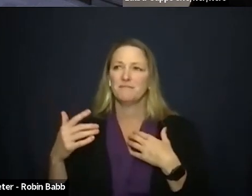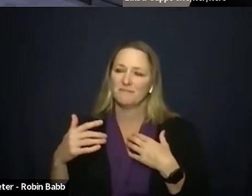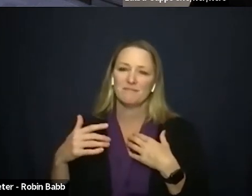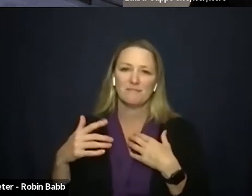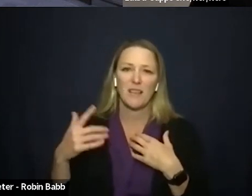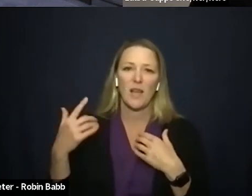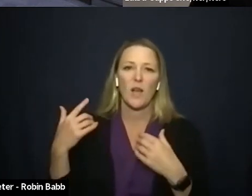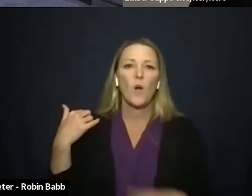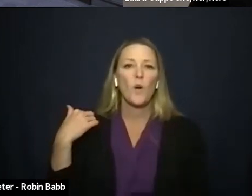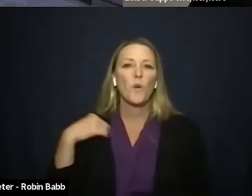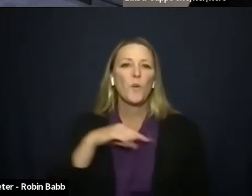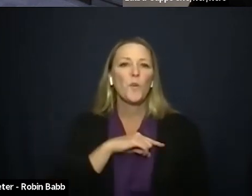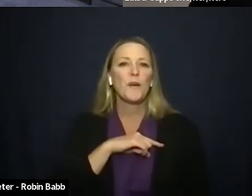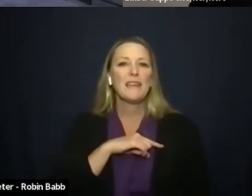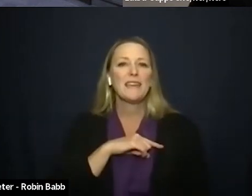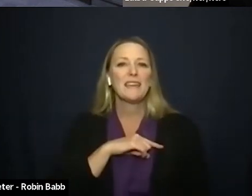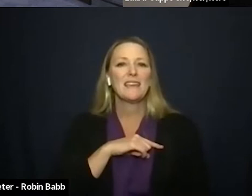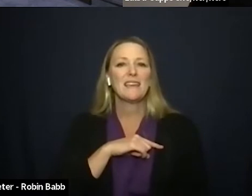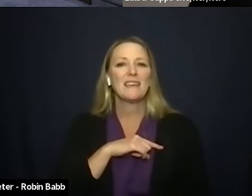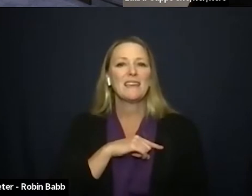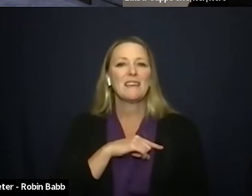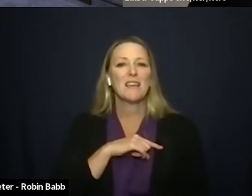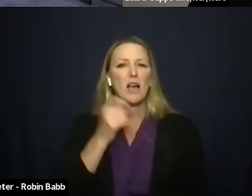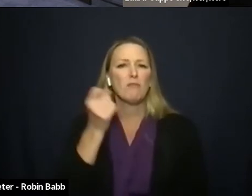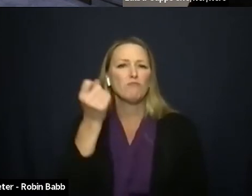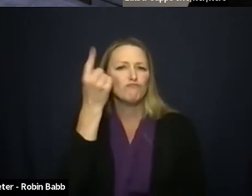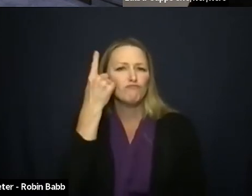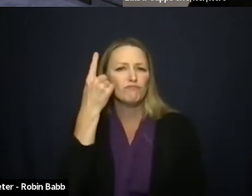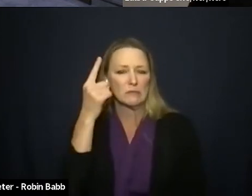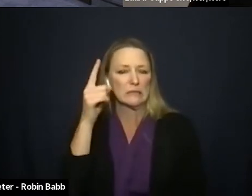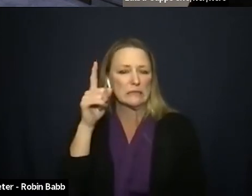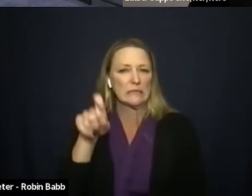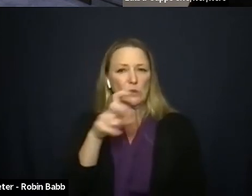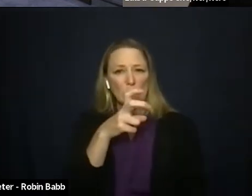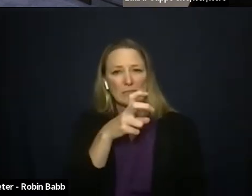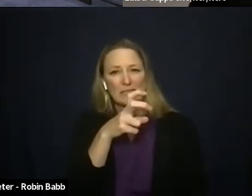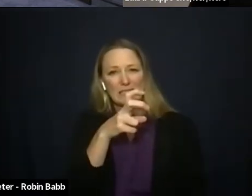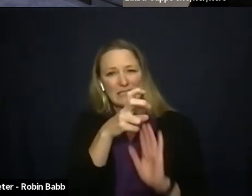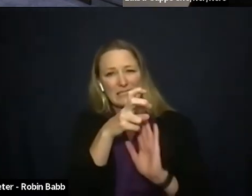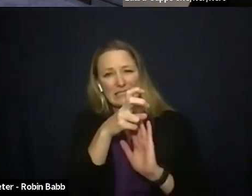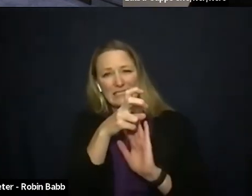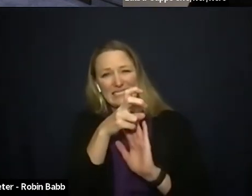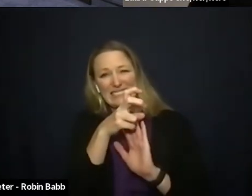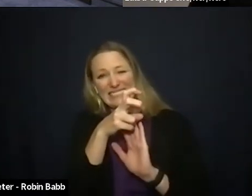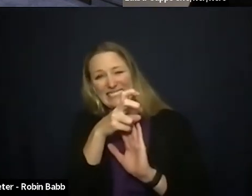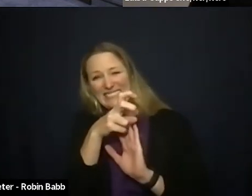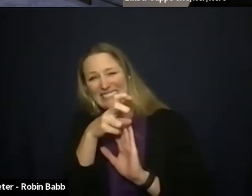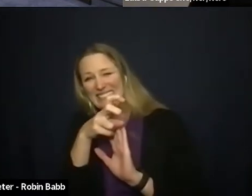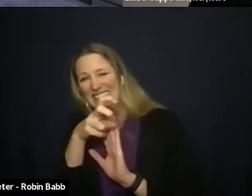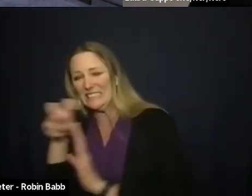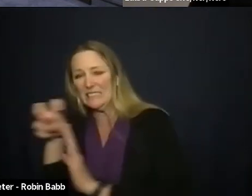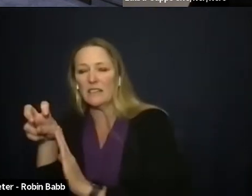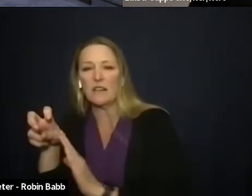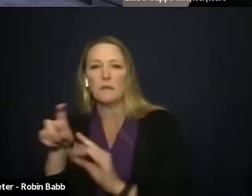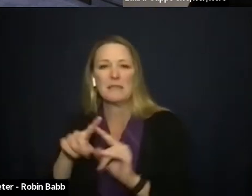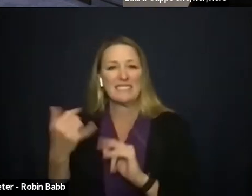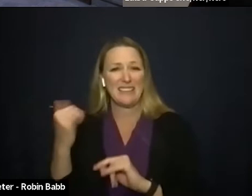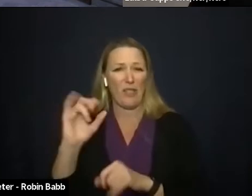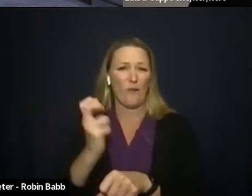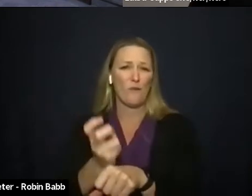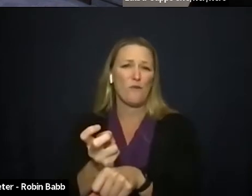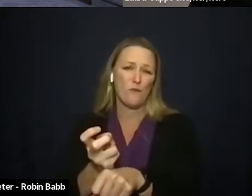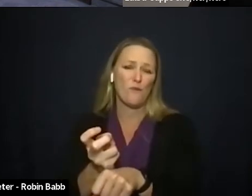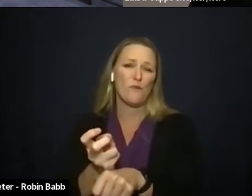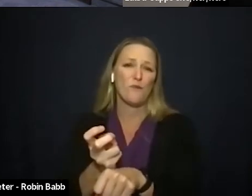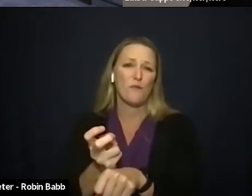understand the need to transition this way it does come with some adjustment because in